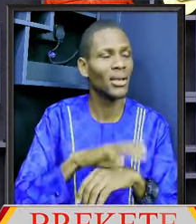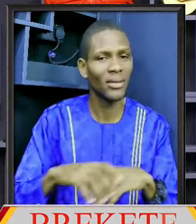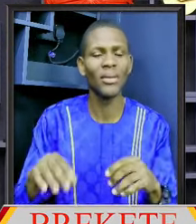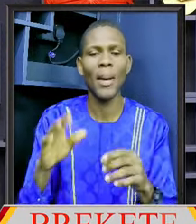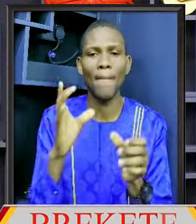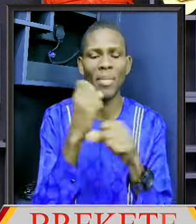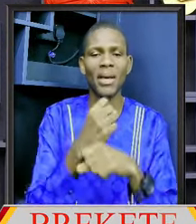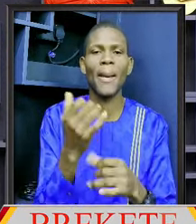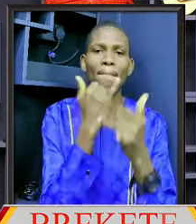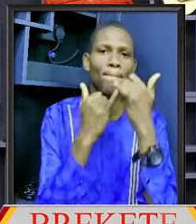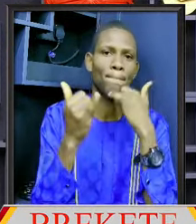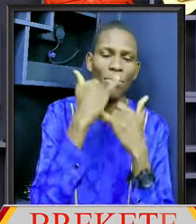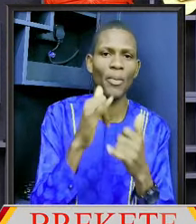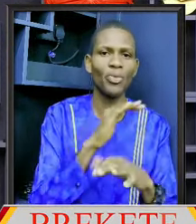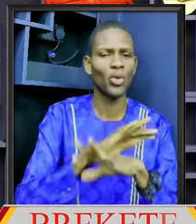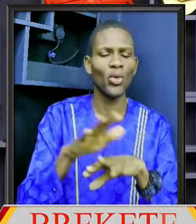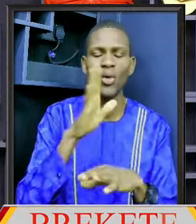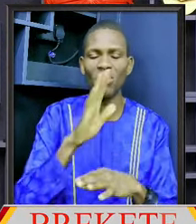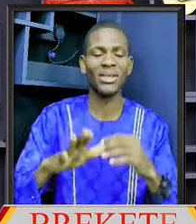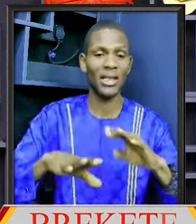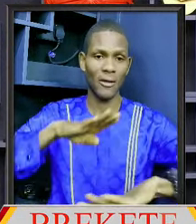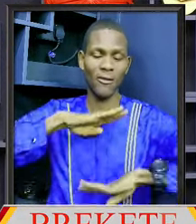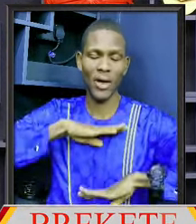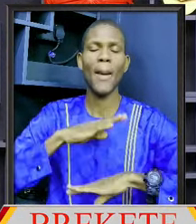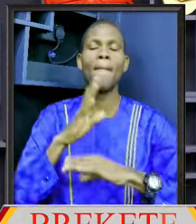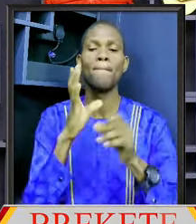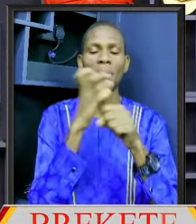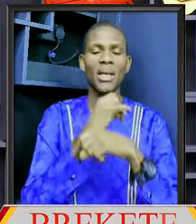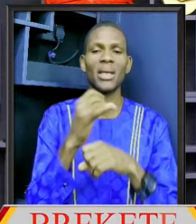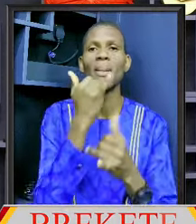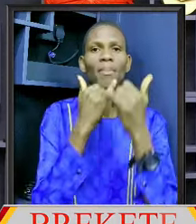making mistakes. Don't be comfortable making mistakes.